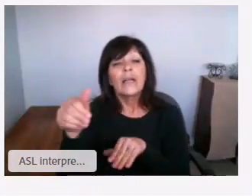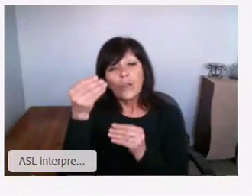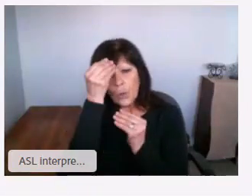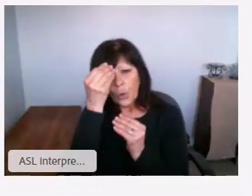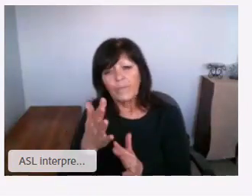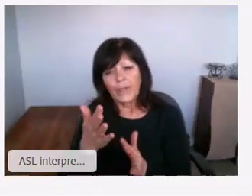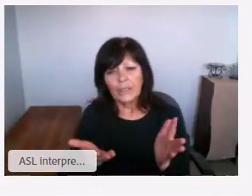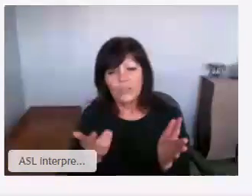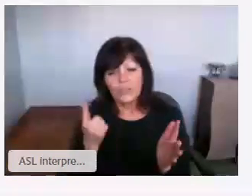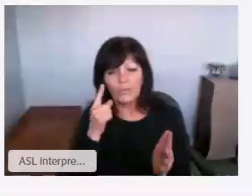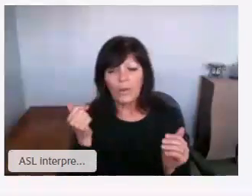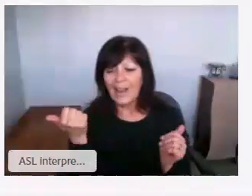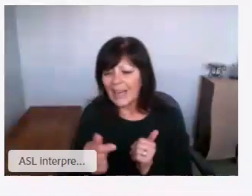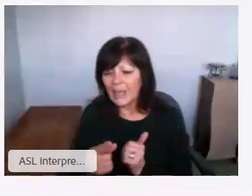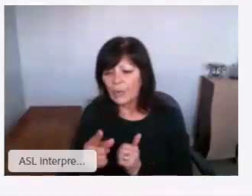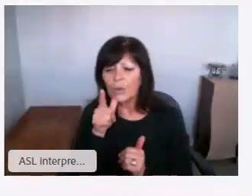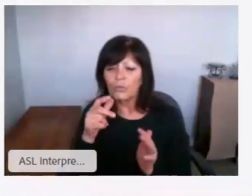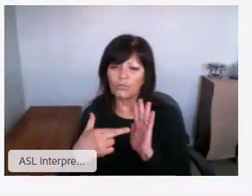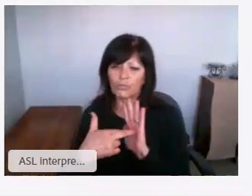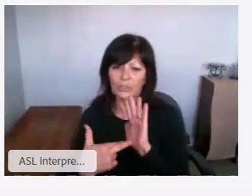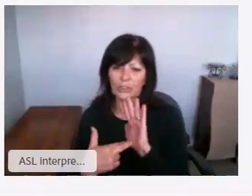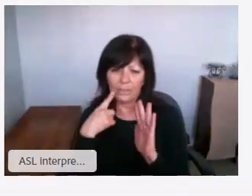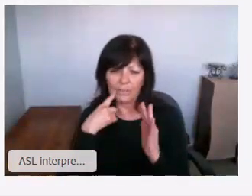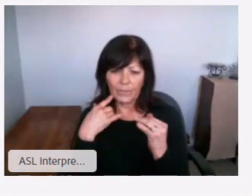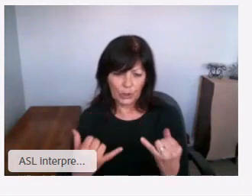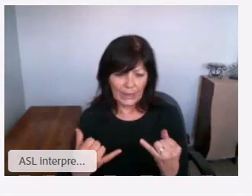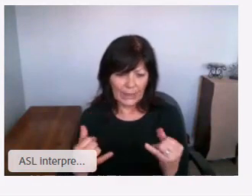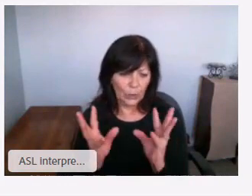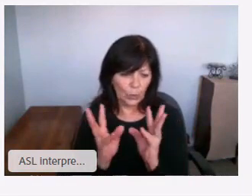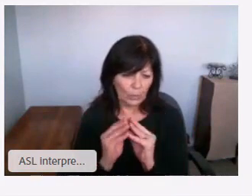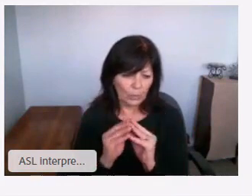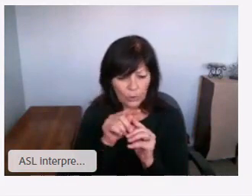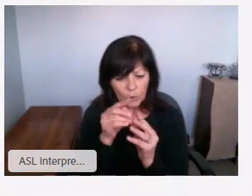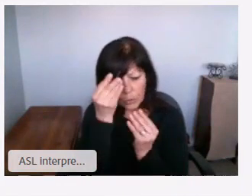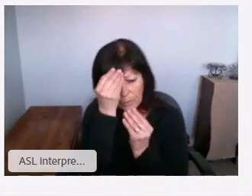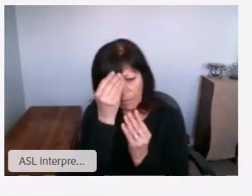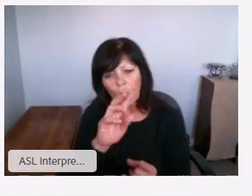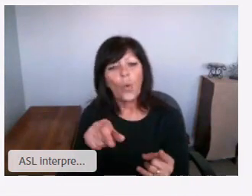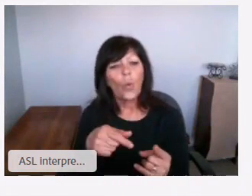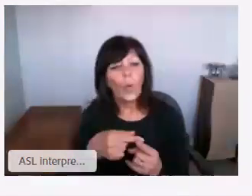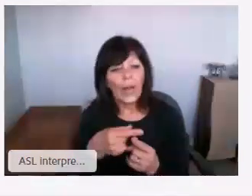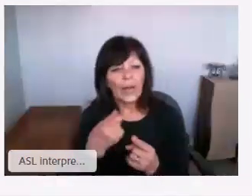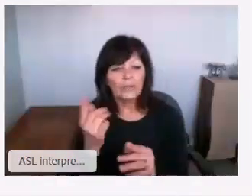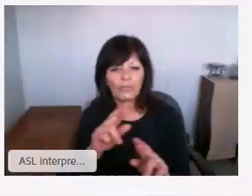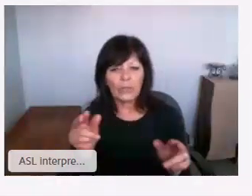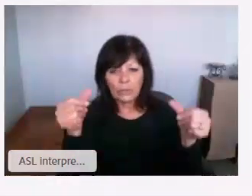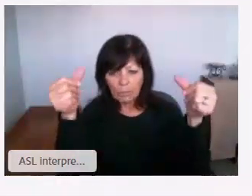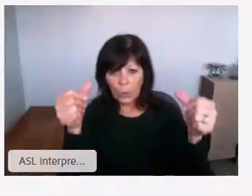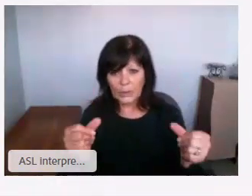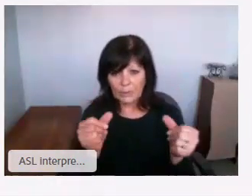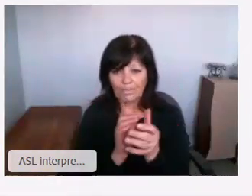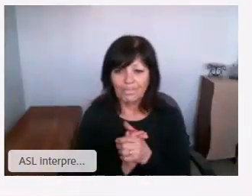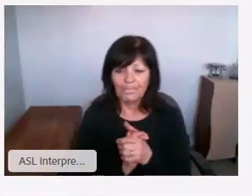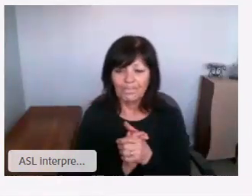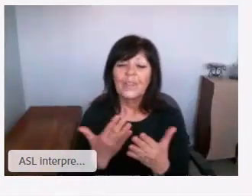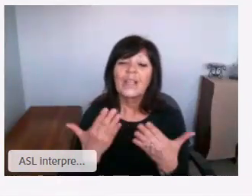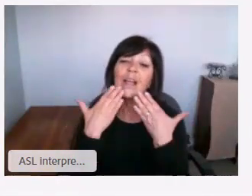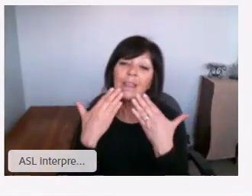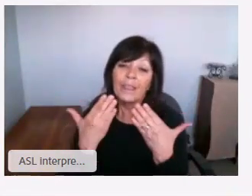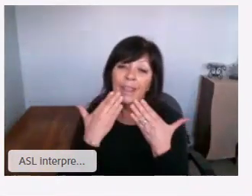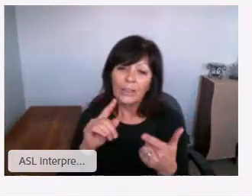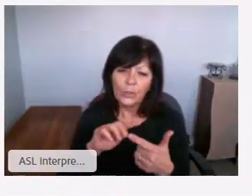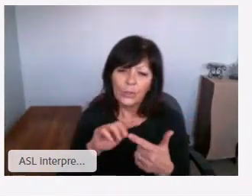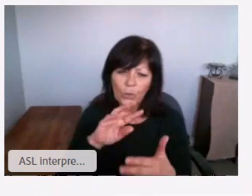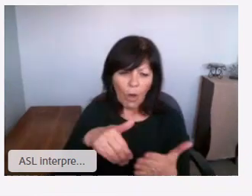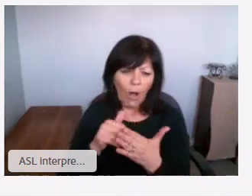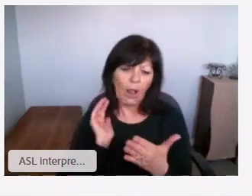to everyone who registered for today's webinar to inform you when those materials have been posted. So a big thank you to all of